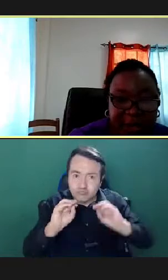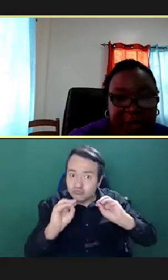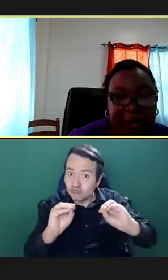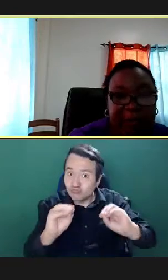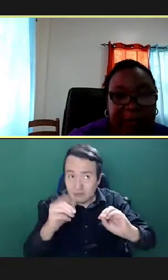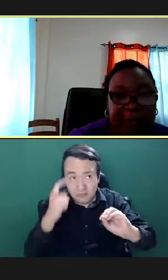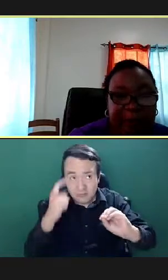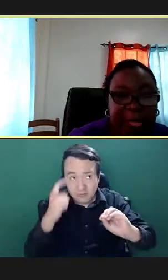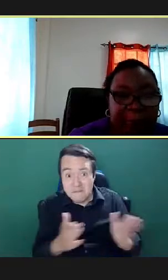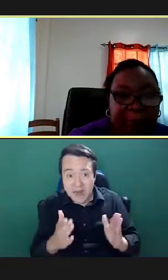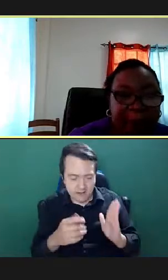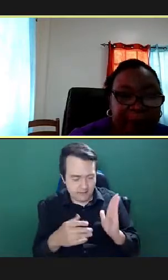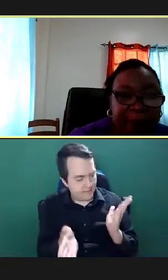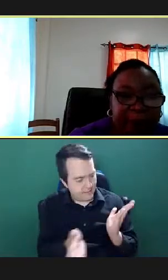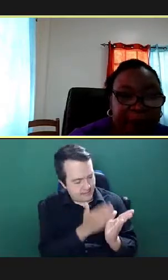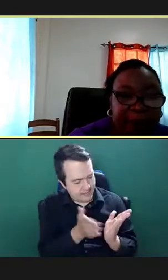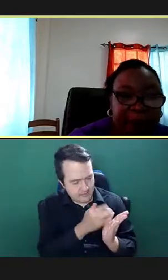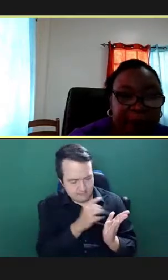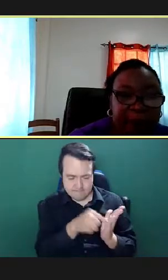workers curriculum.